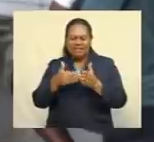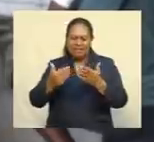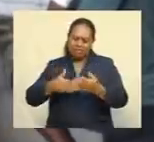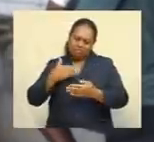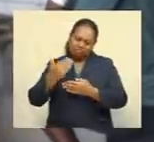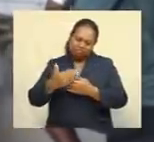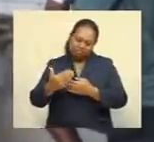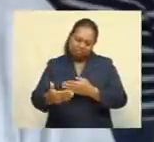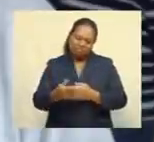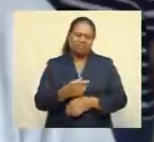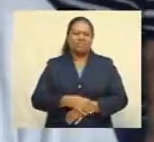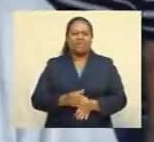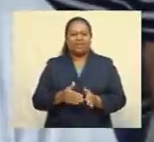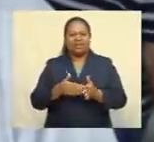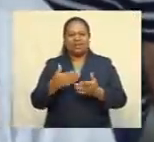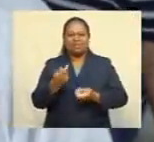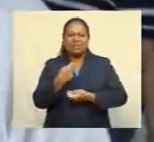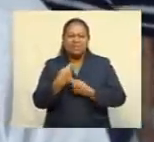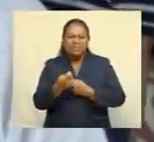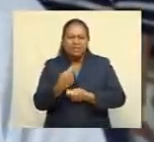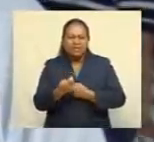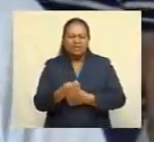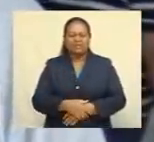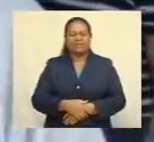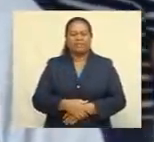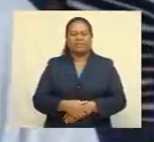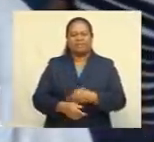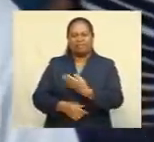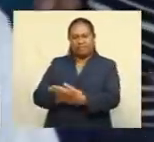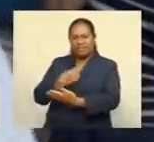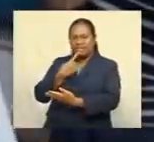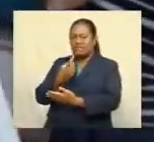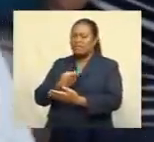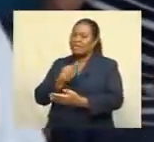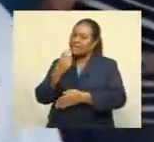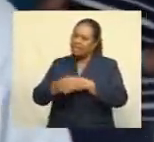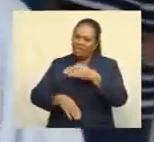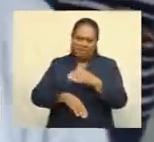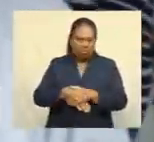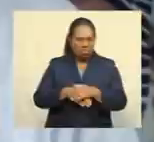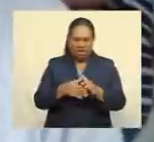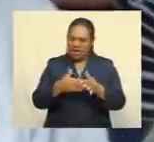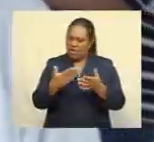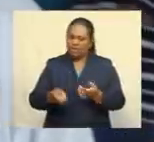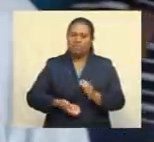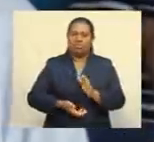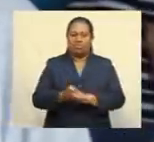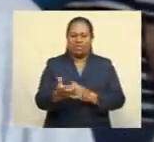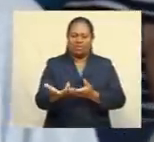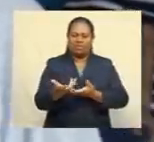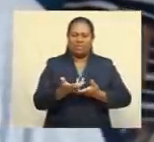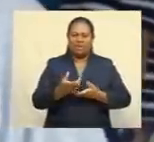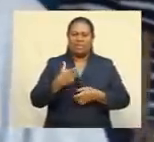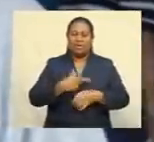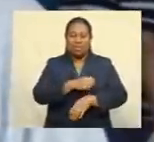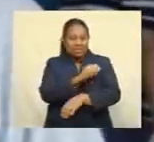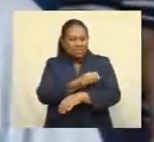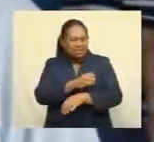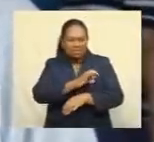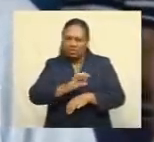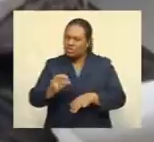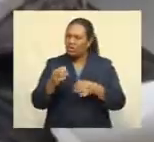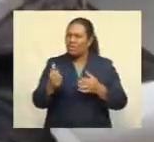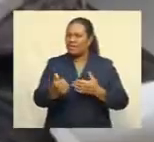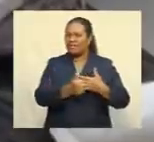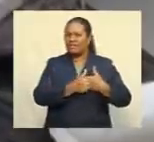with their catch. To be careful with the type of fish we catch now, because the ocean is becoming more acidic, it's slowly warming